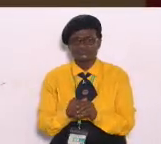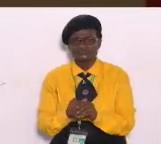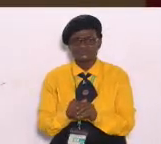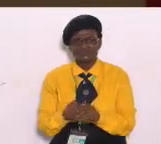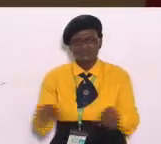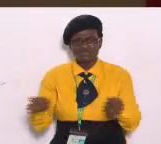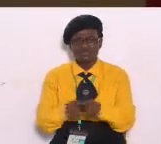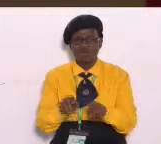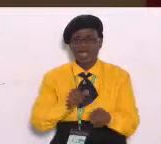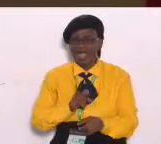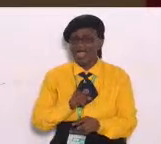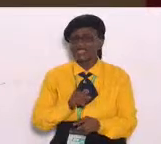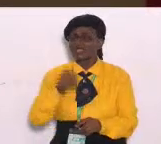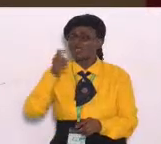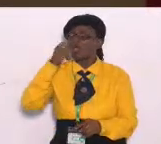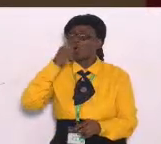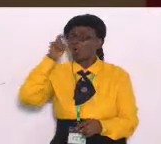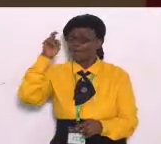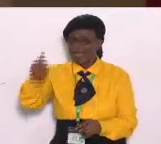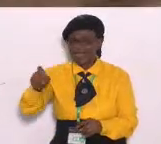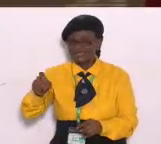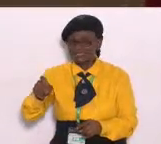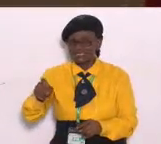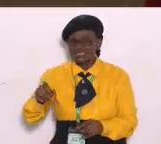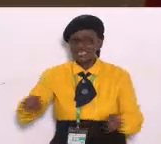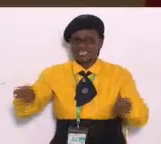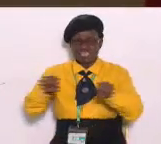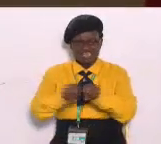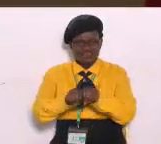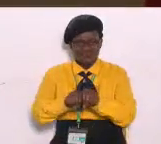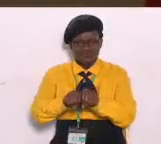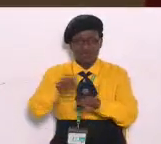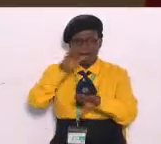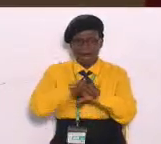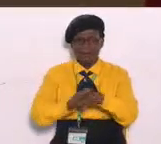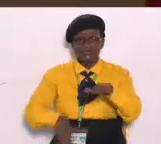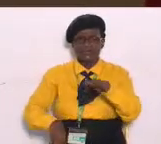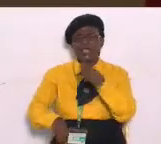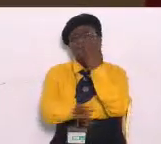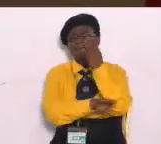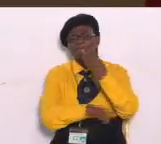So I'm decreeing, even on the basis of that alone,